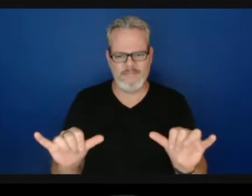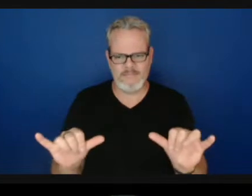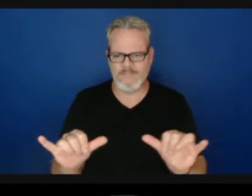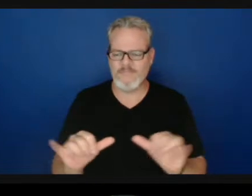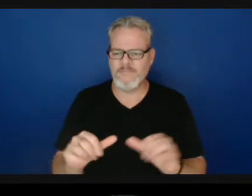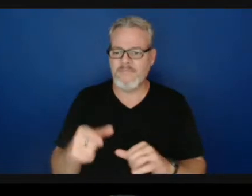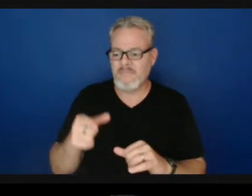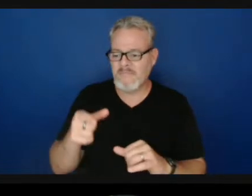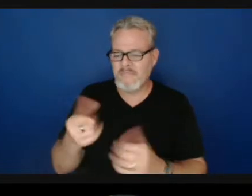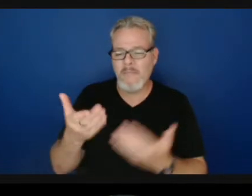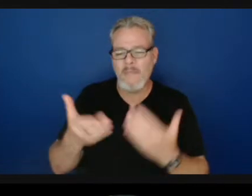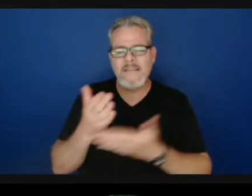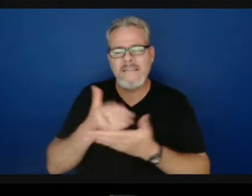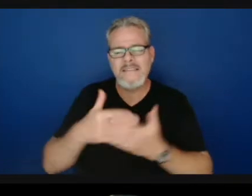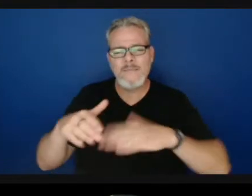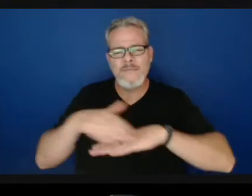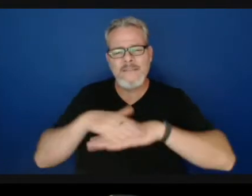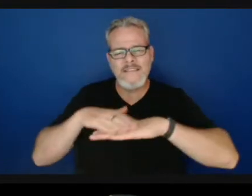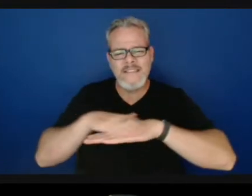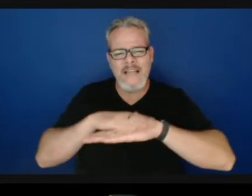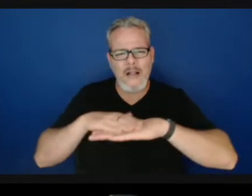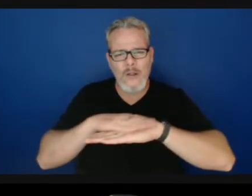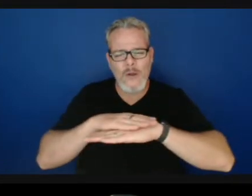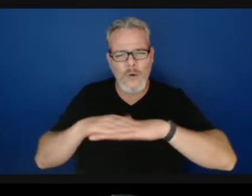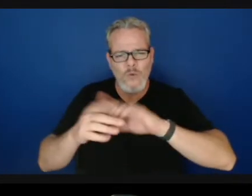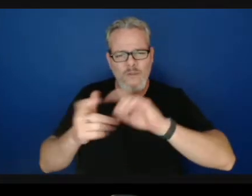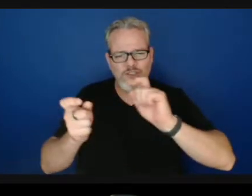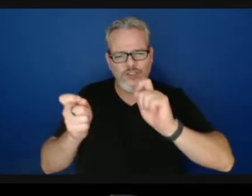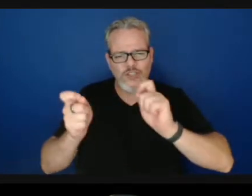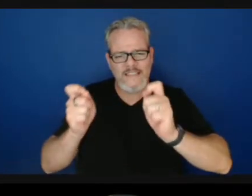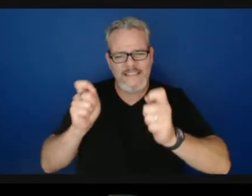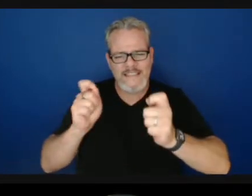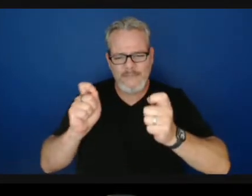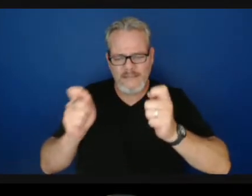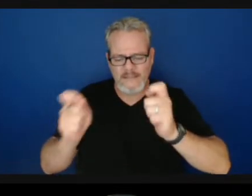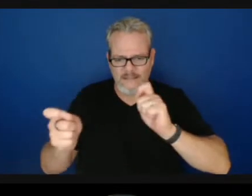slightly more shallow adjustment of the inflation there, and it's being picked up in the tilt meter.